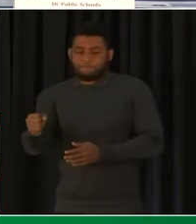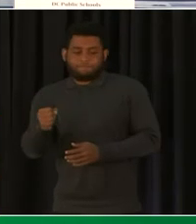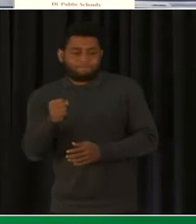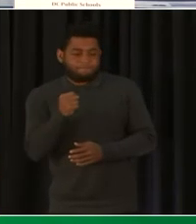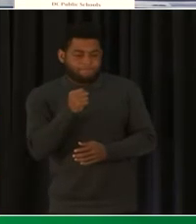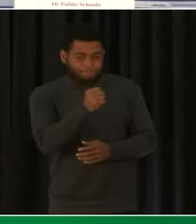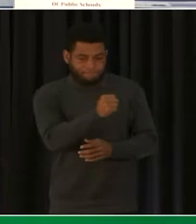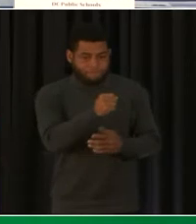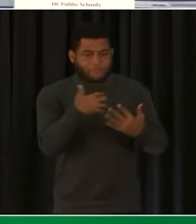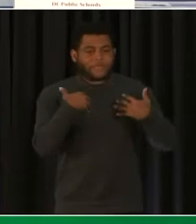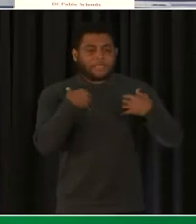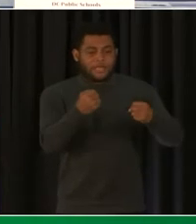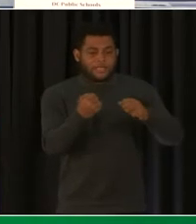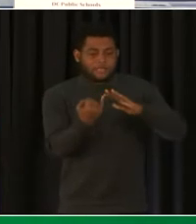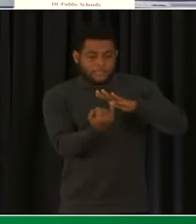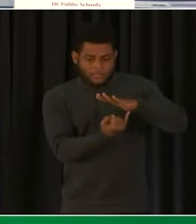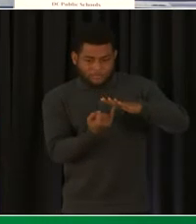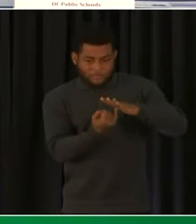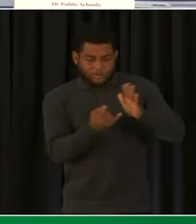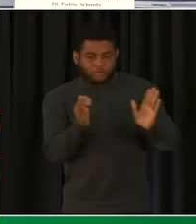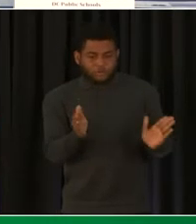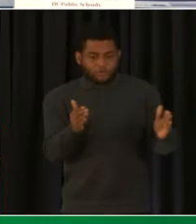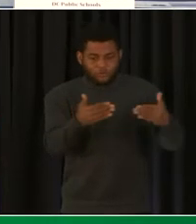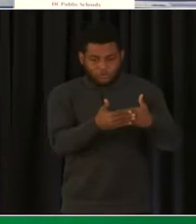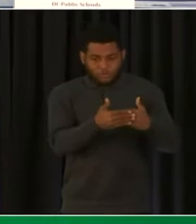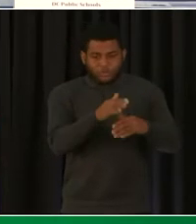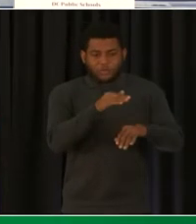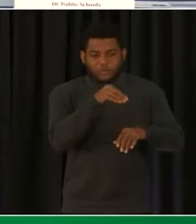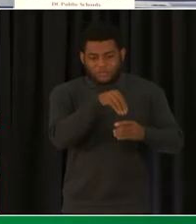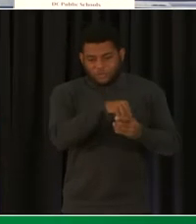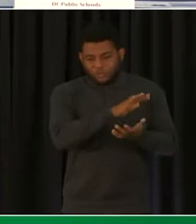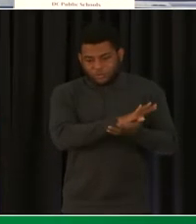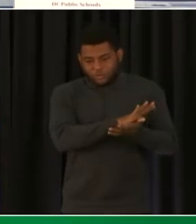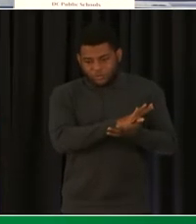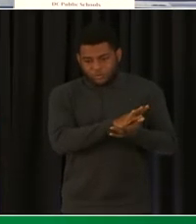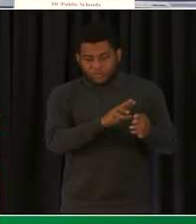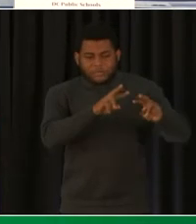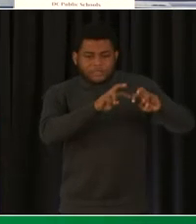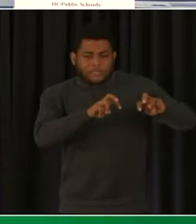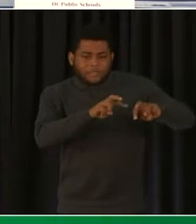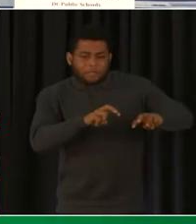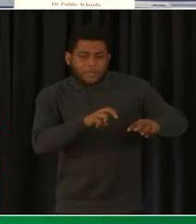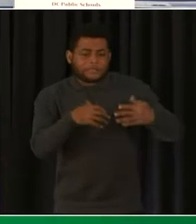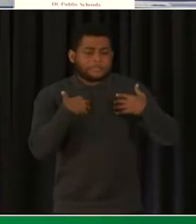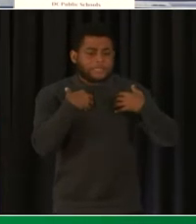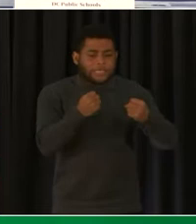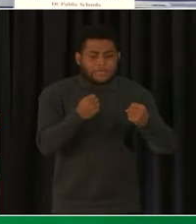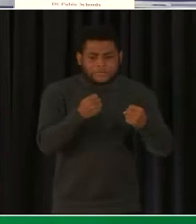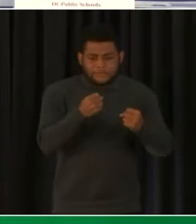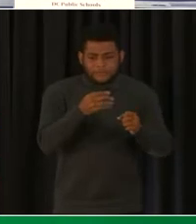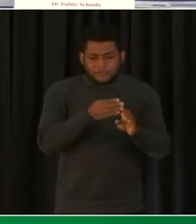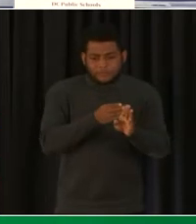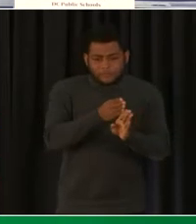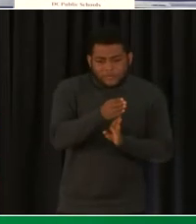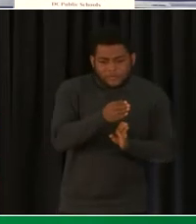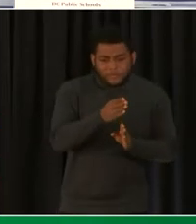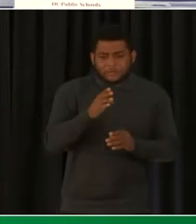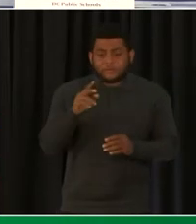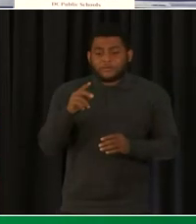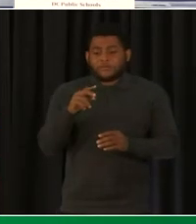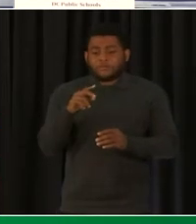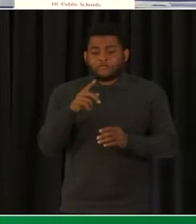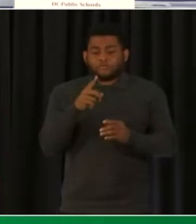our health isolation room on that campus for an assessment by one of our health professionals, one of our